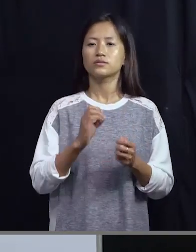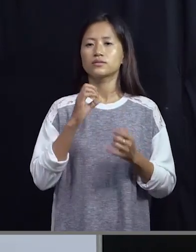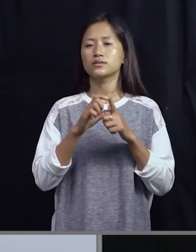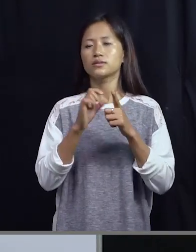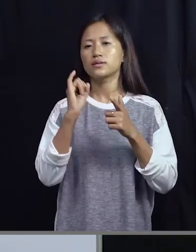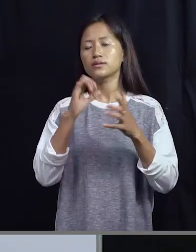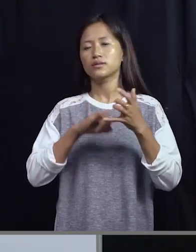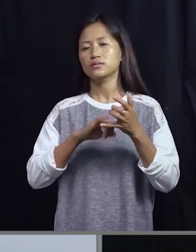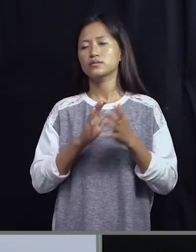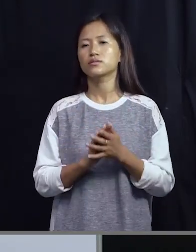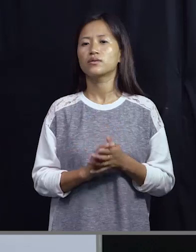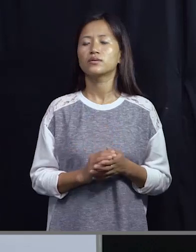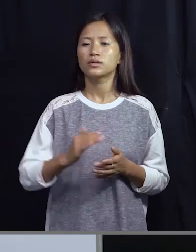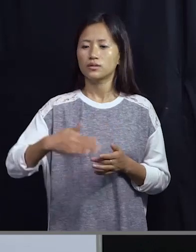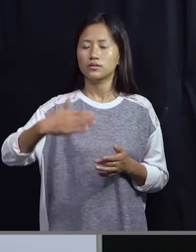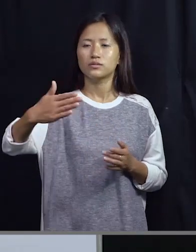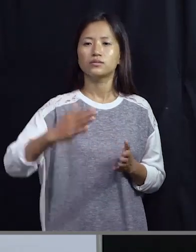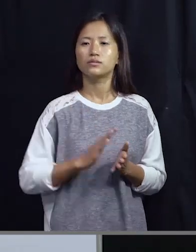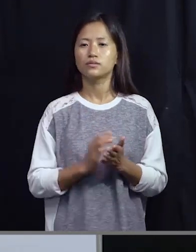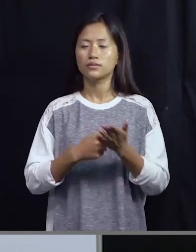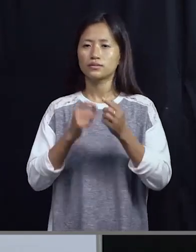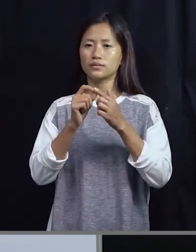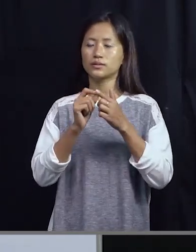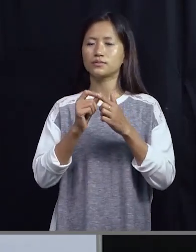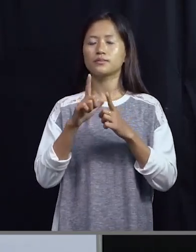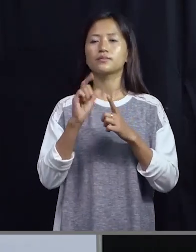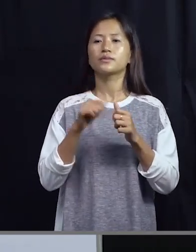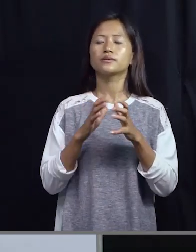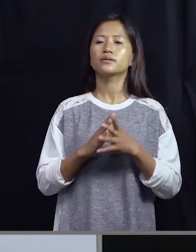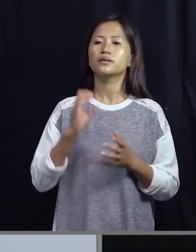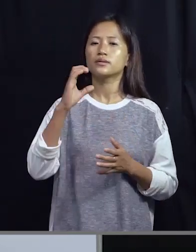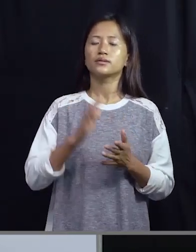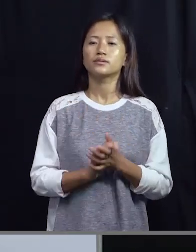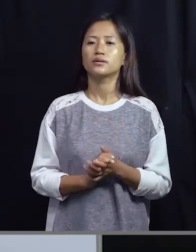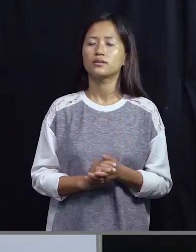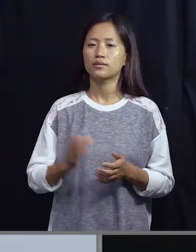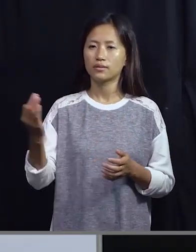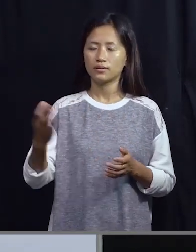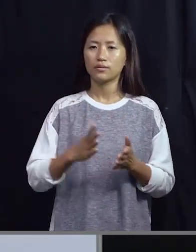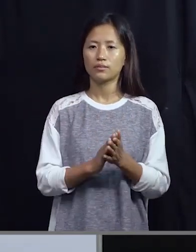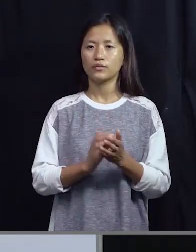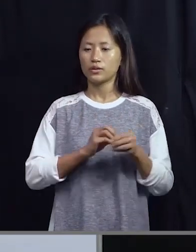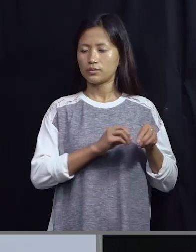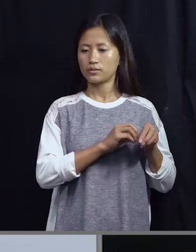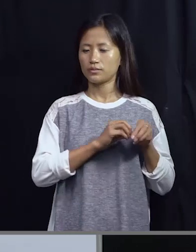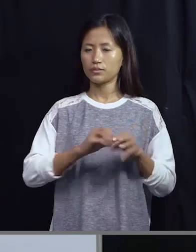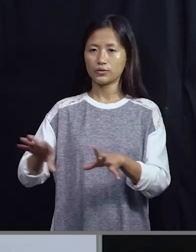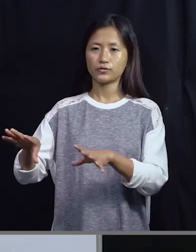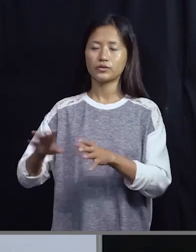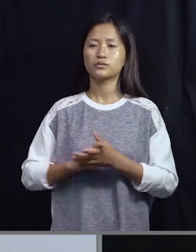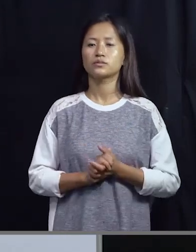once the process of replication is completed, these RNA primers are removed